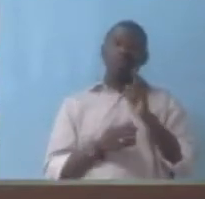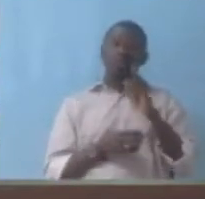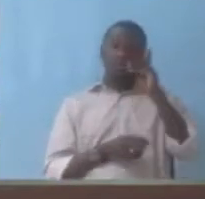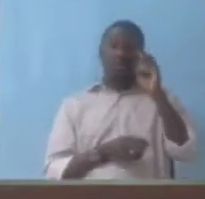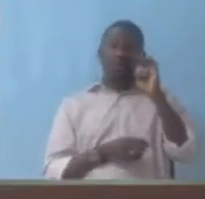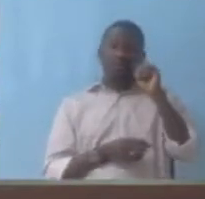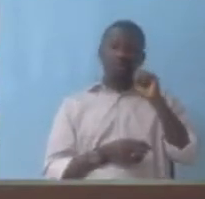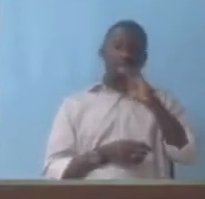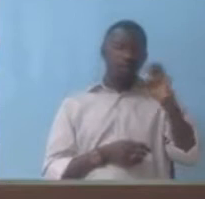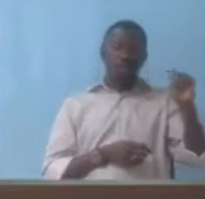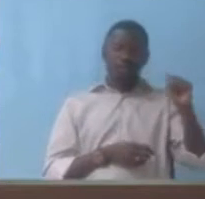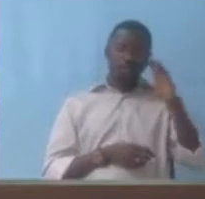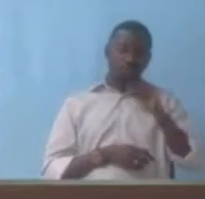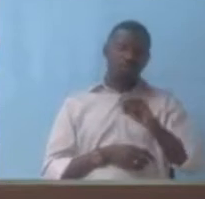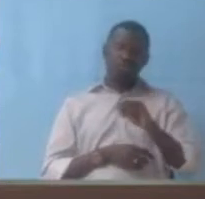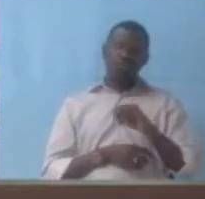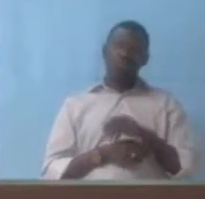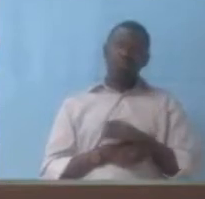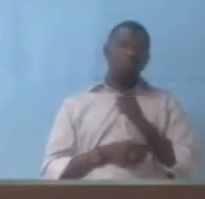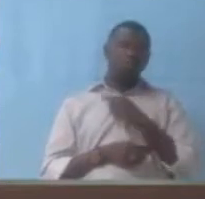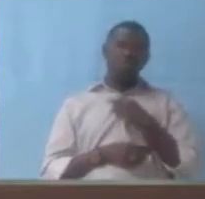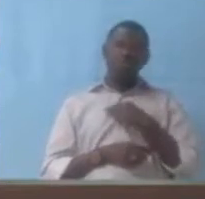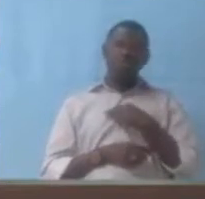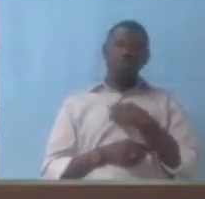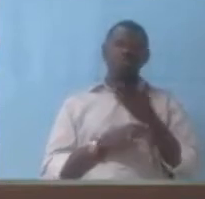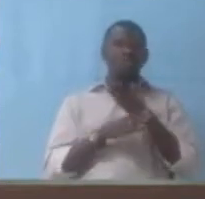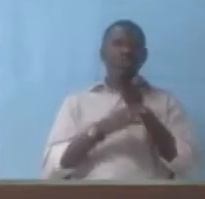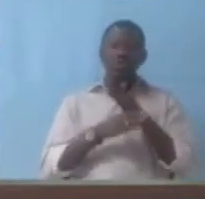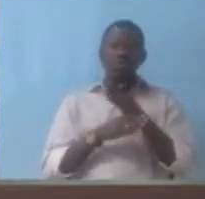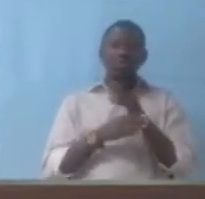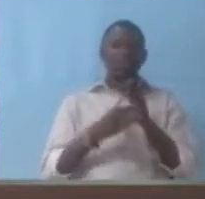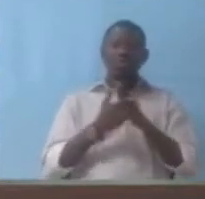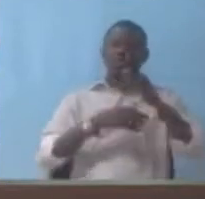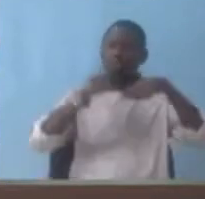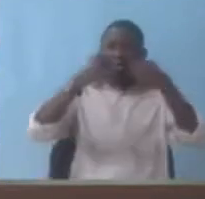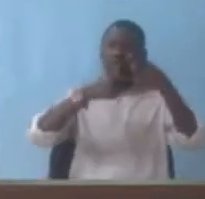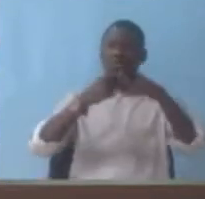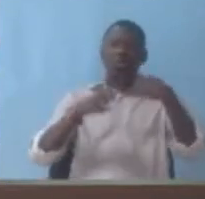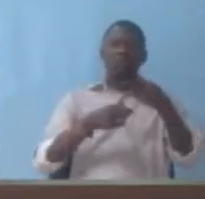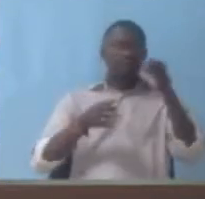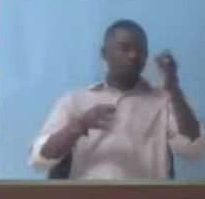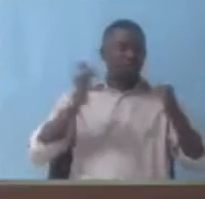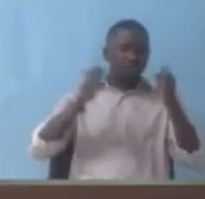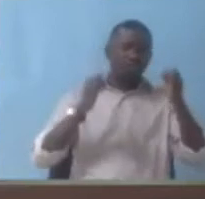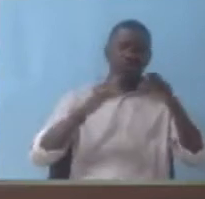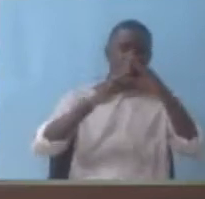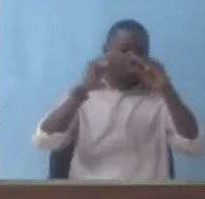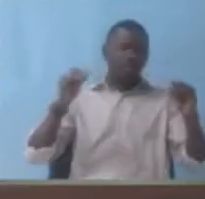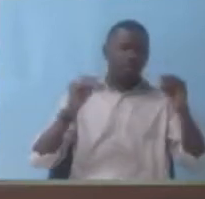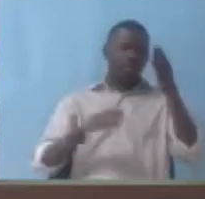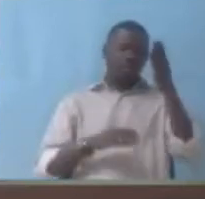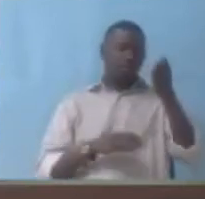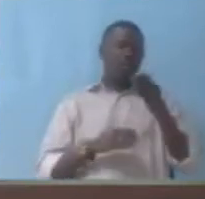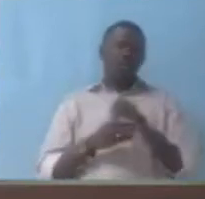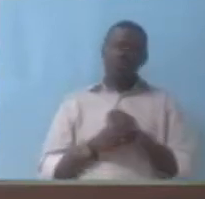tamandi. But that does not affect the continued existence of the courts. Bari wo man kokundi soto kiti bundal